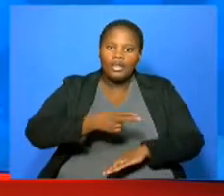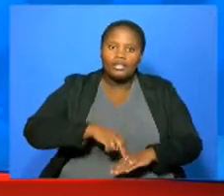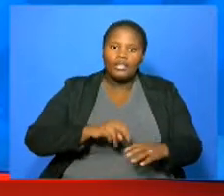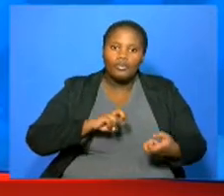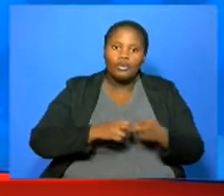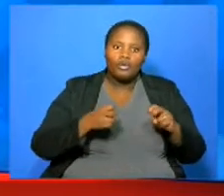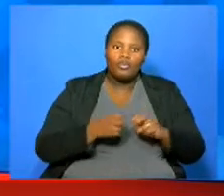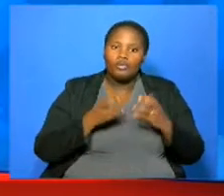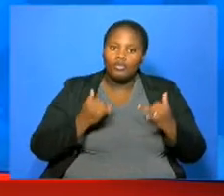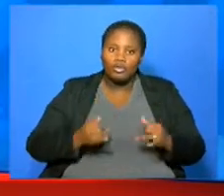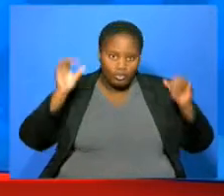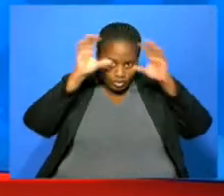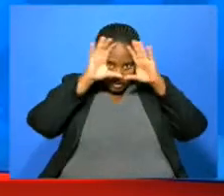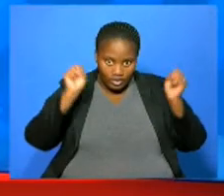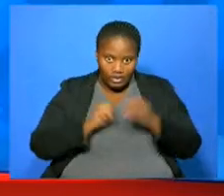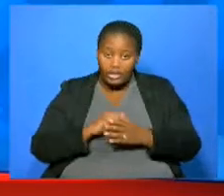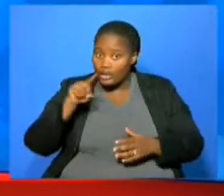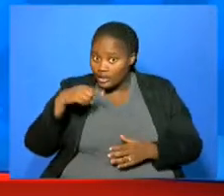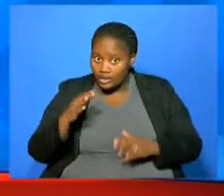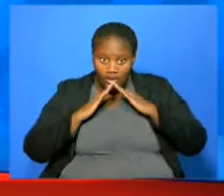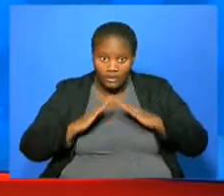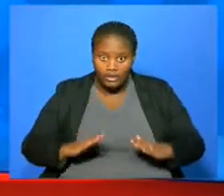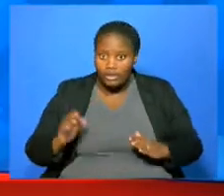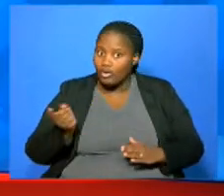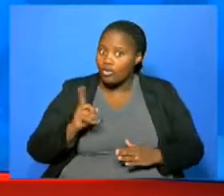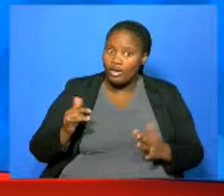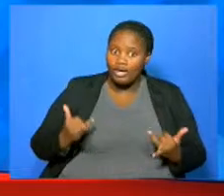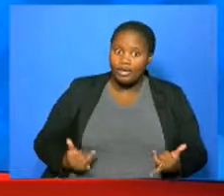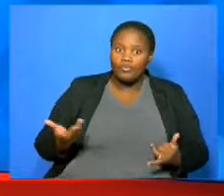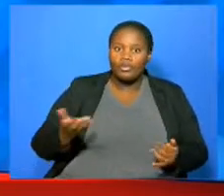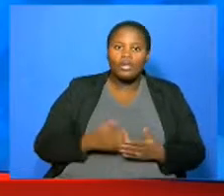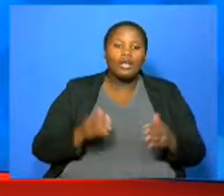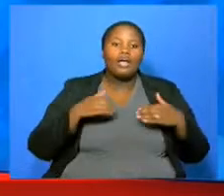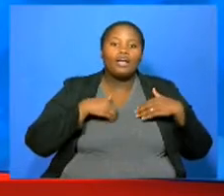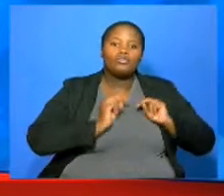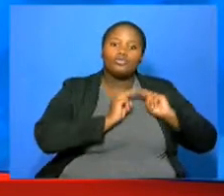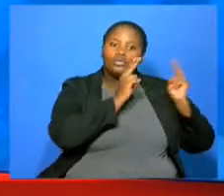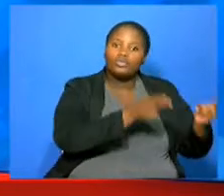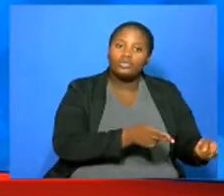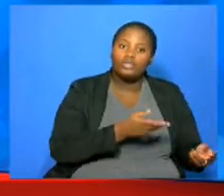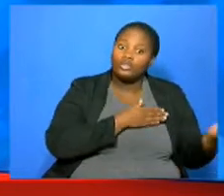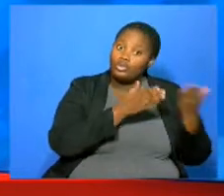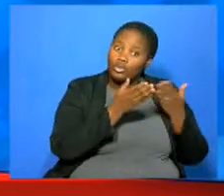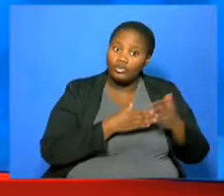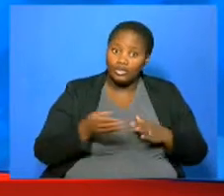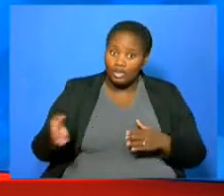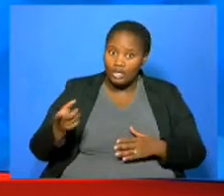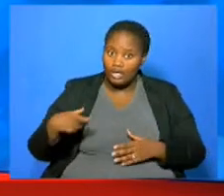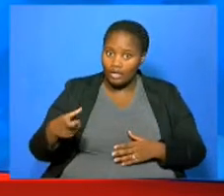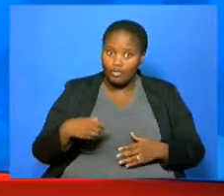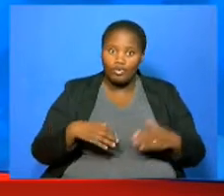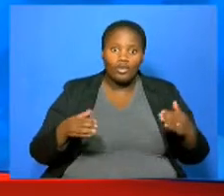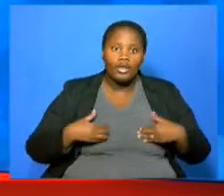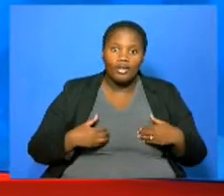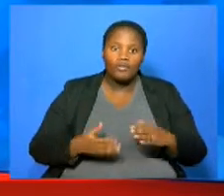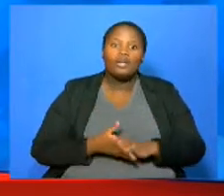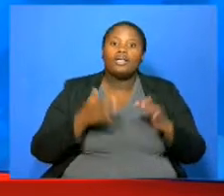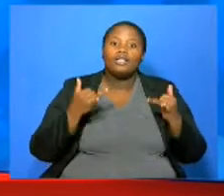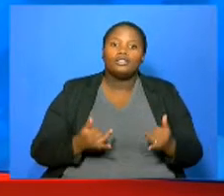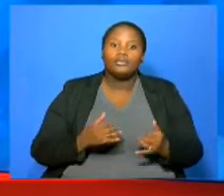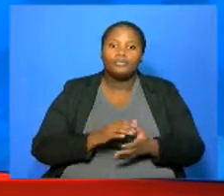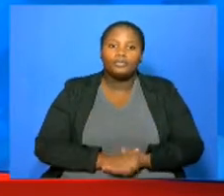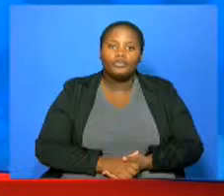Dr. Mokgweetsi Masisi said this today during the National Memorial Service held in Gaborone. Kgoboletse